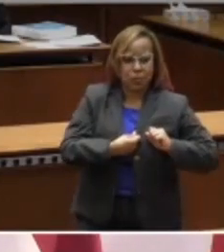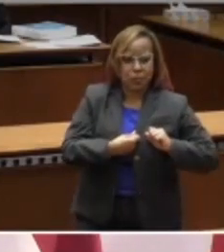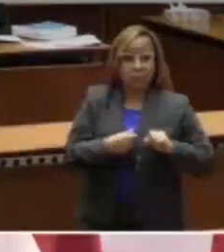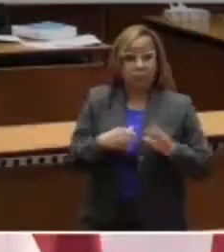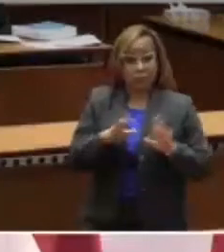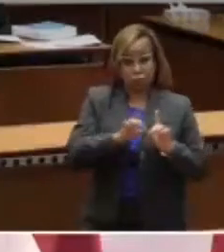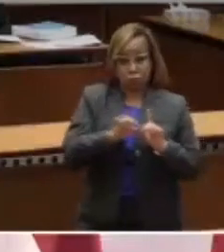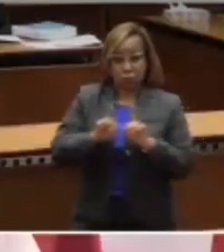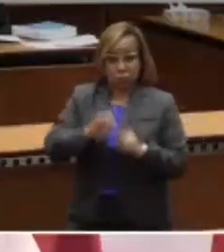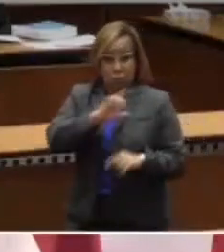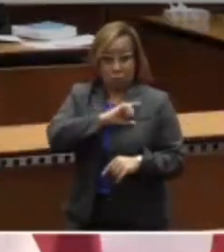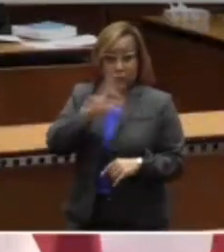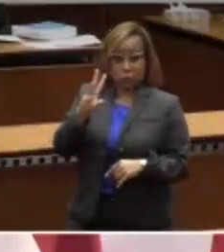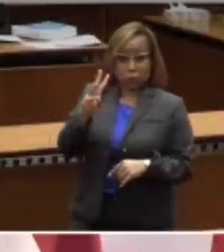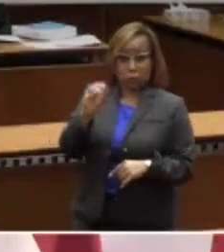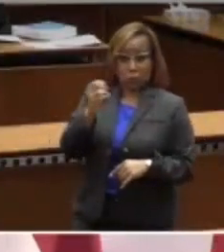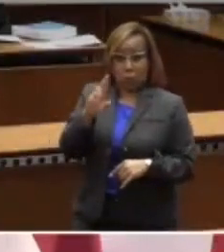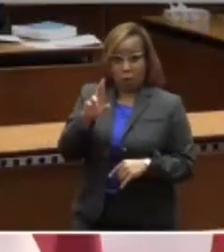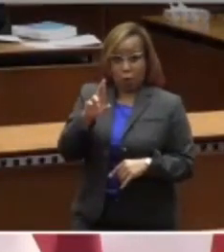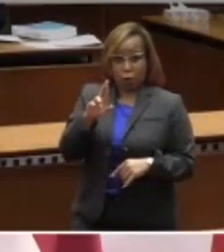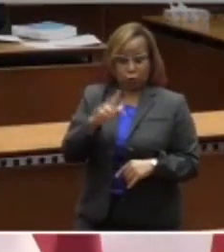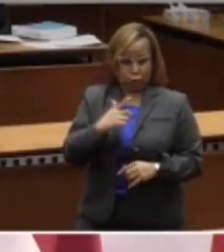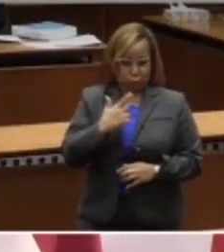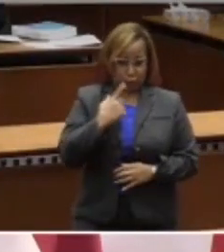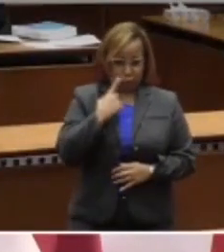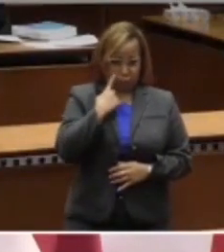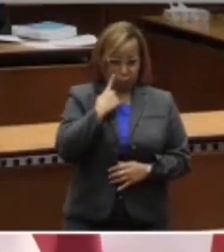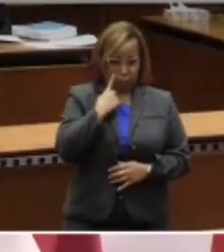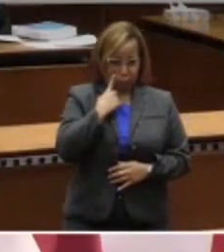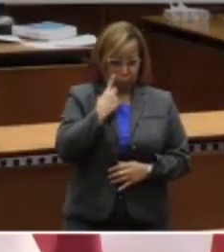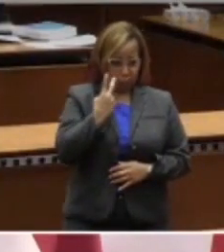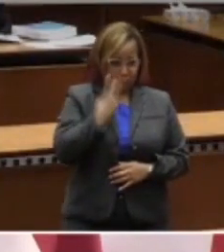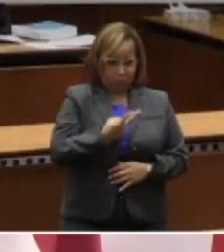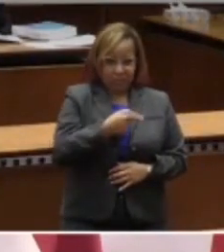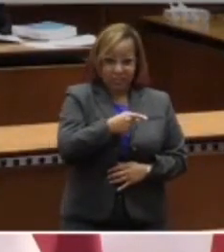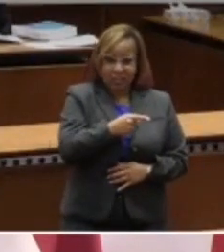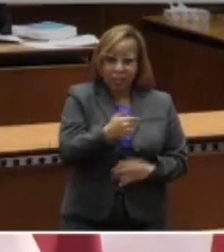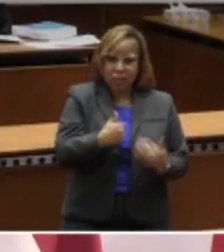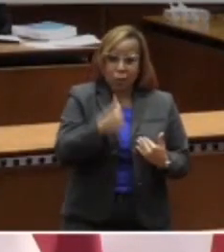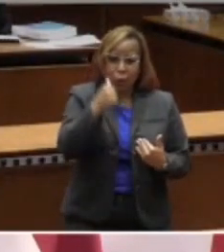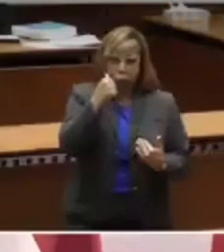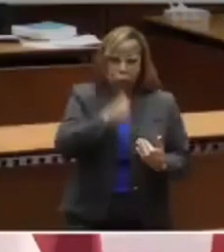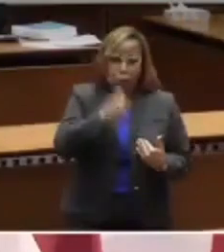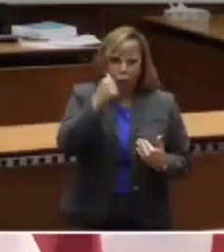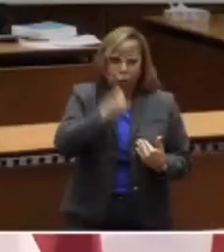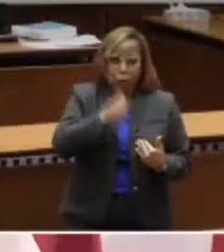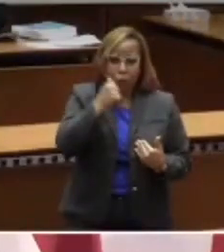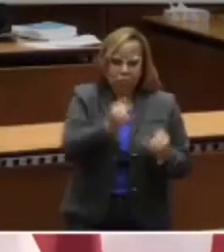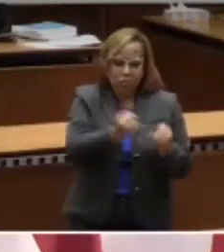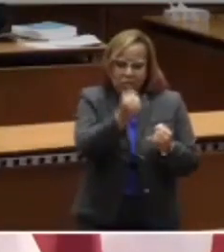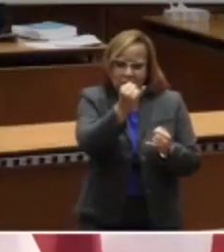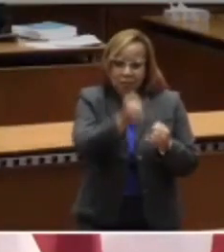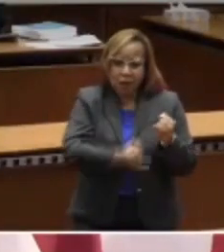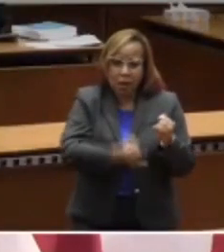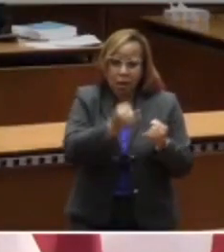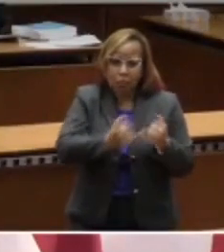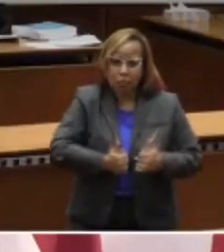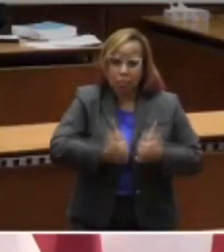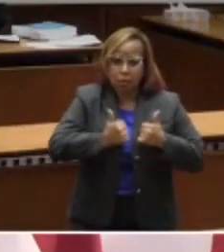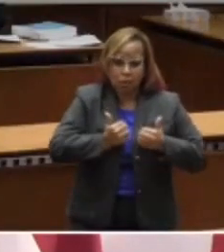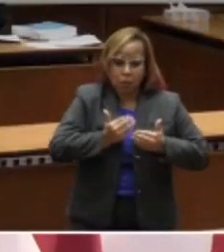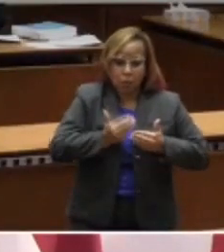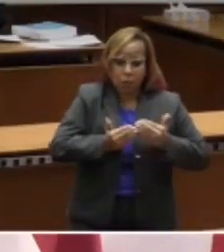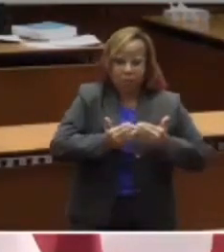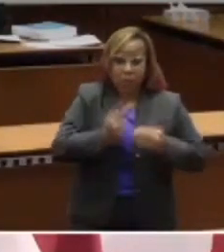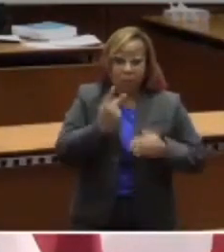And just as Officer Walker bore witness to that young girl's former moments, and he watched